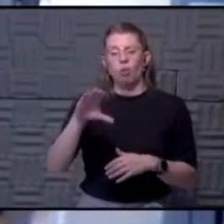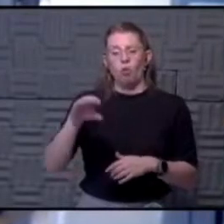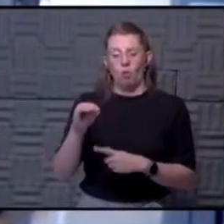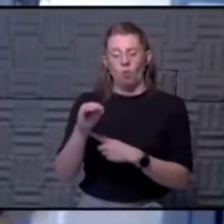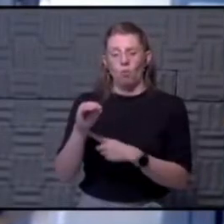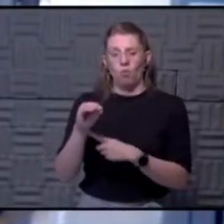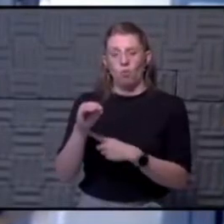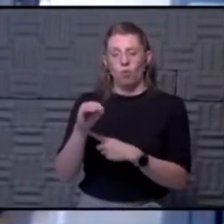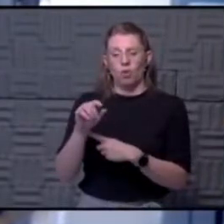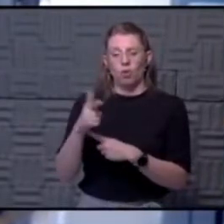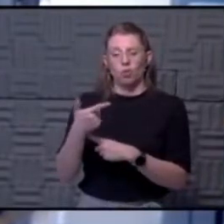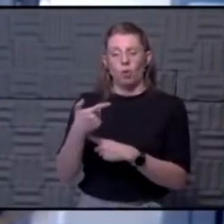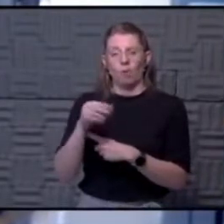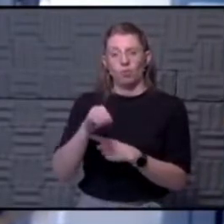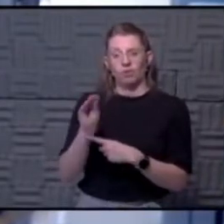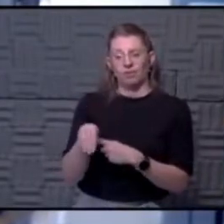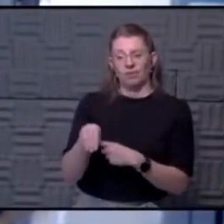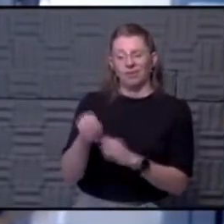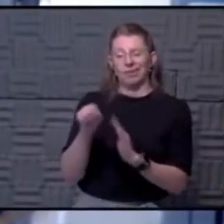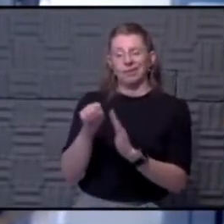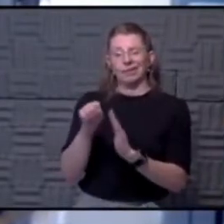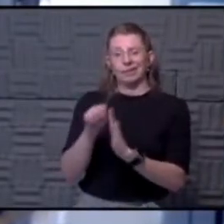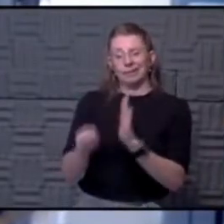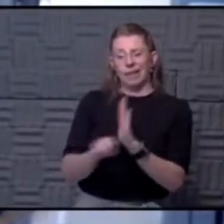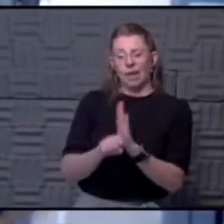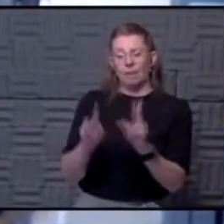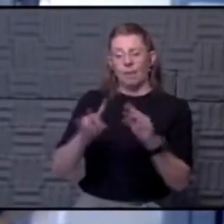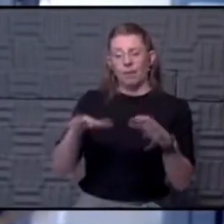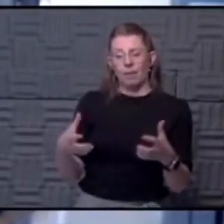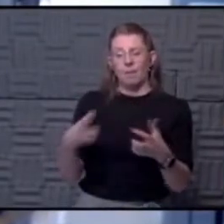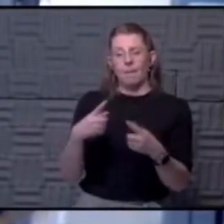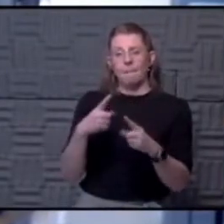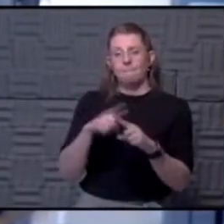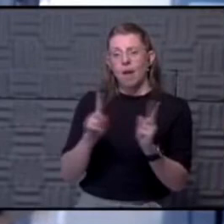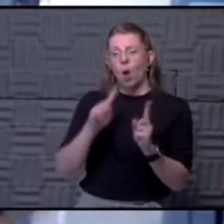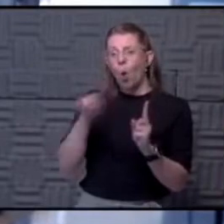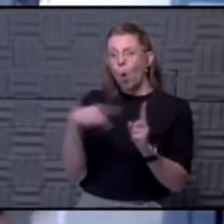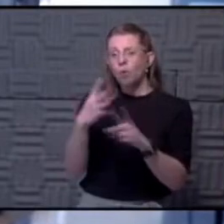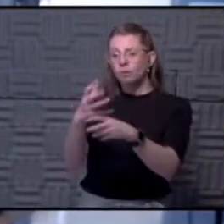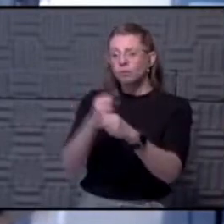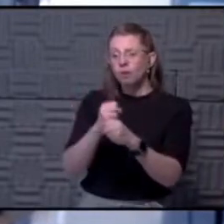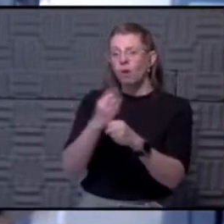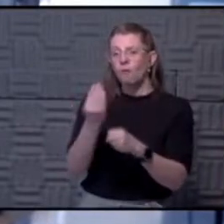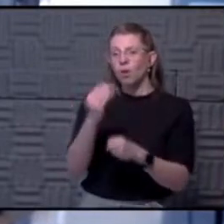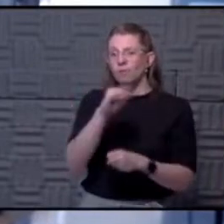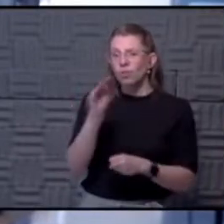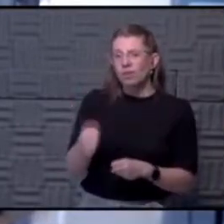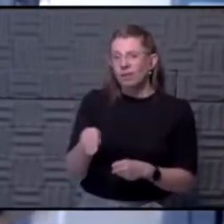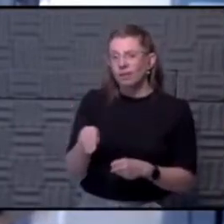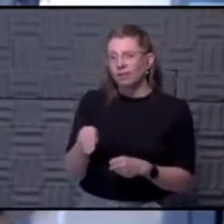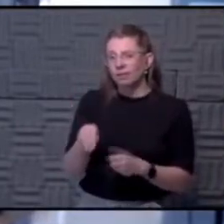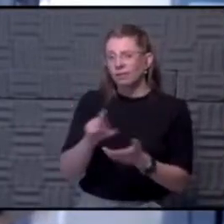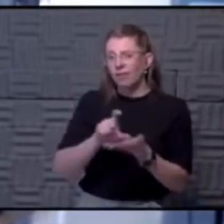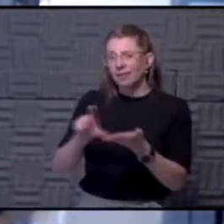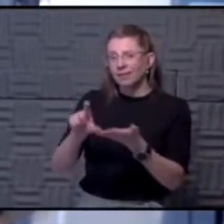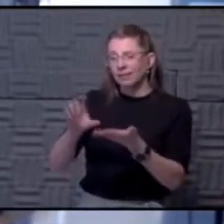they are 21% of the state population, but only receiving 14% of vaccine allocation. Why is that?